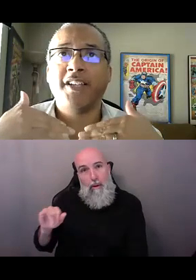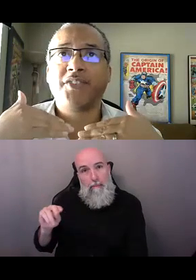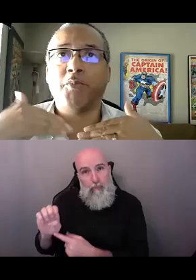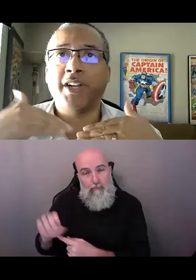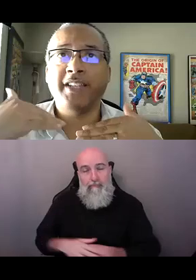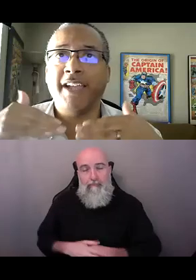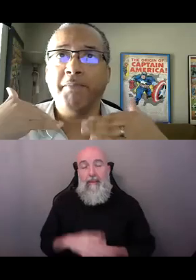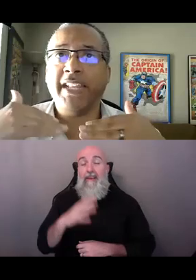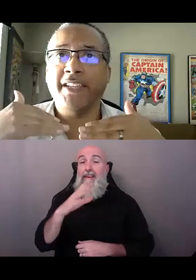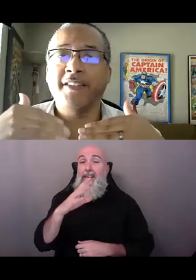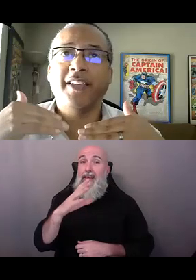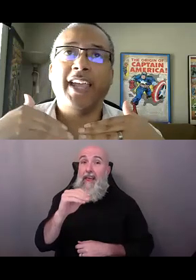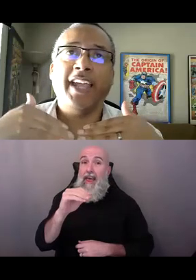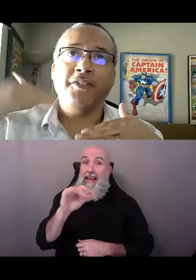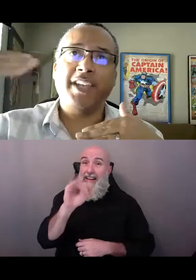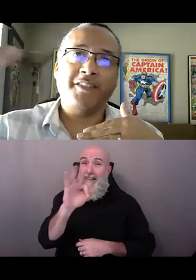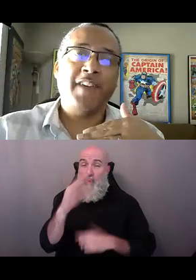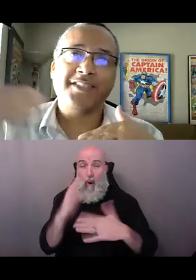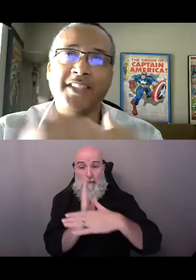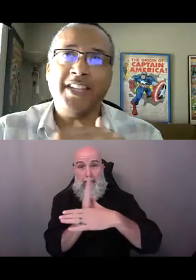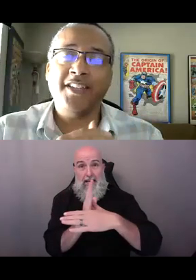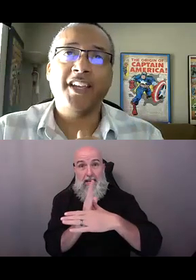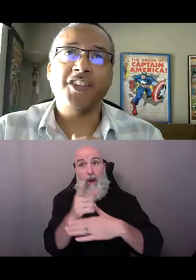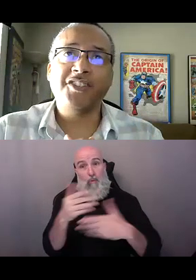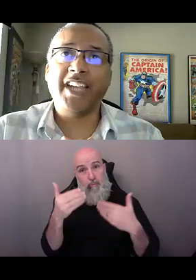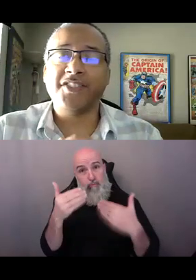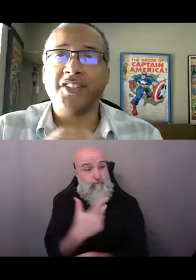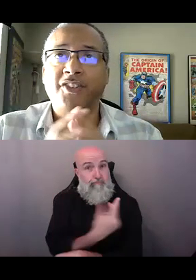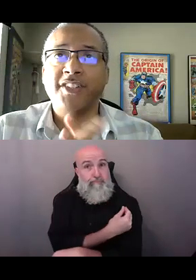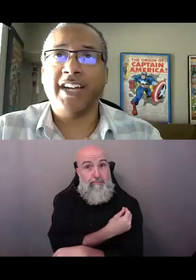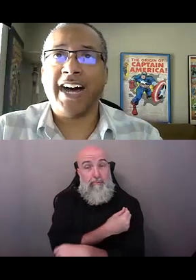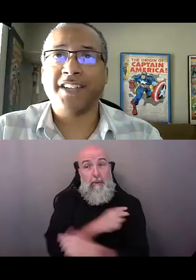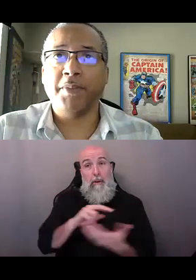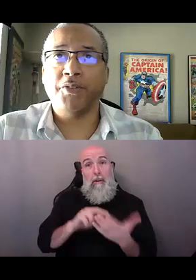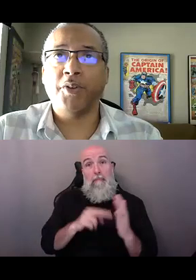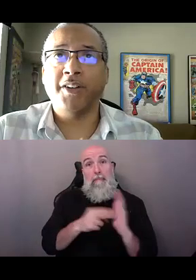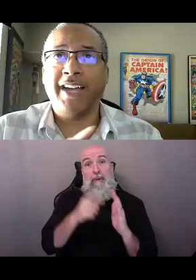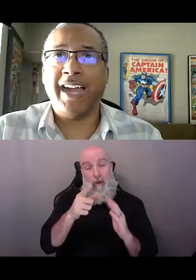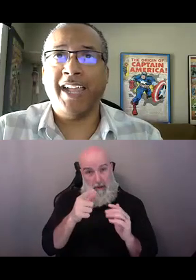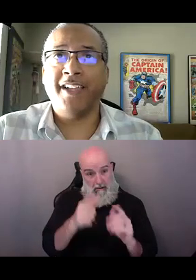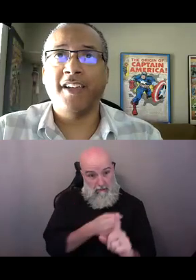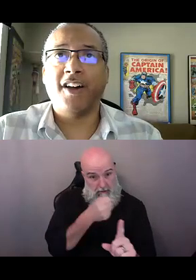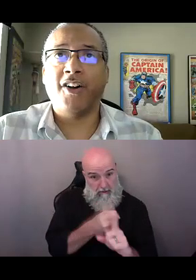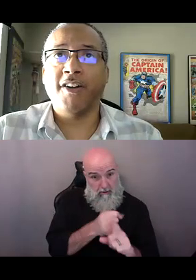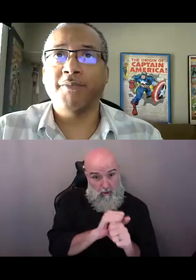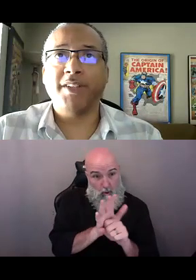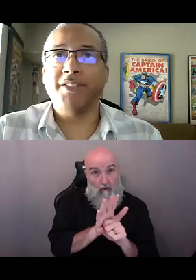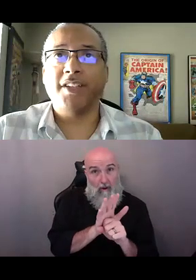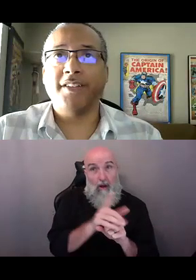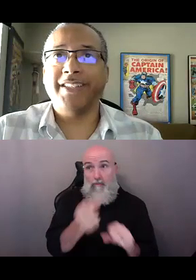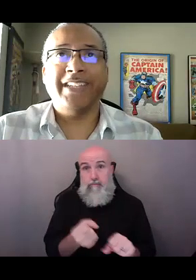are someone at that median and you take the vaccine, your chances of going to the hospital or dying